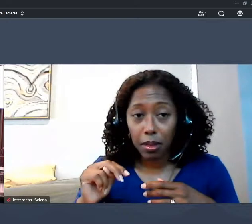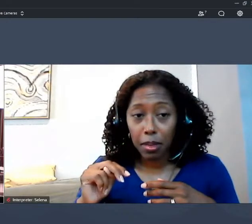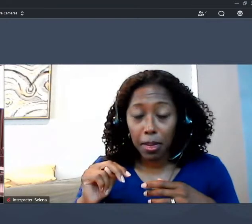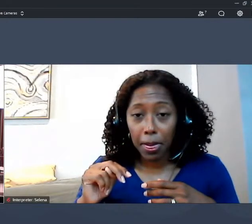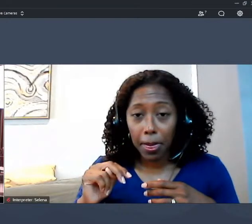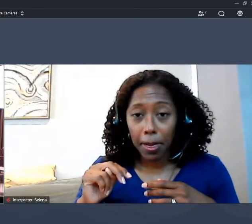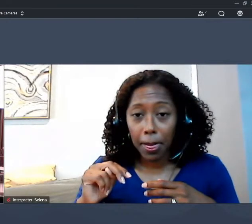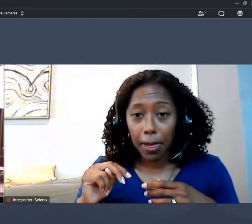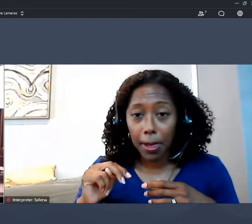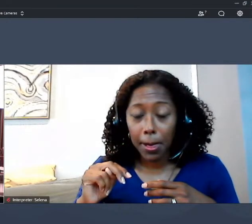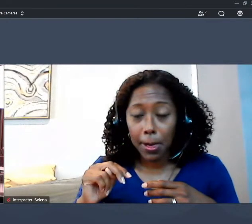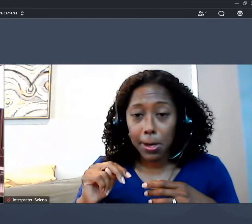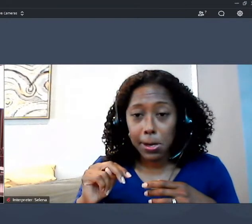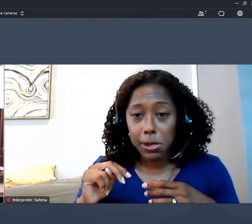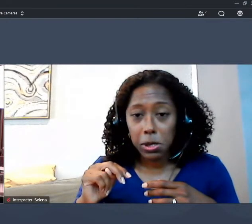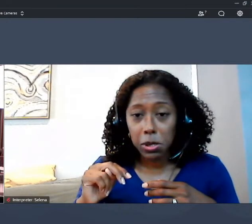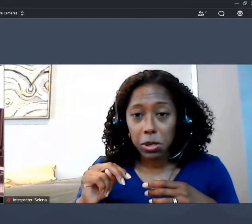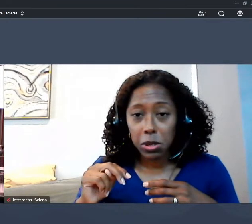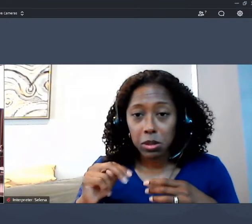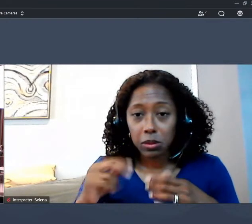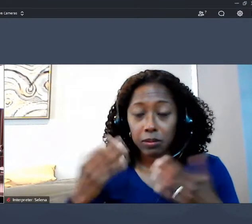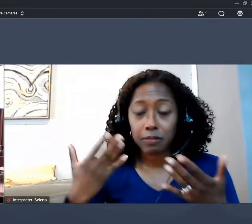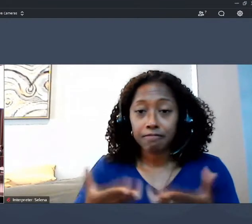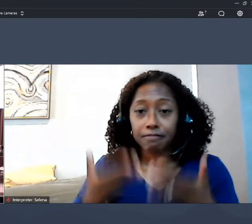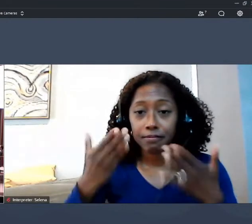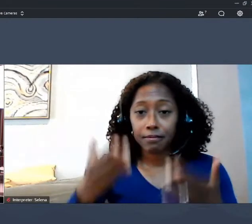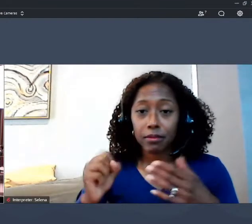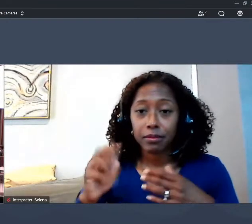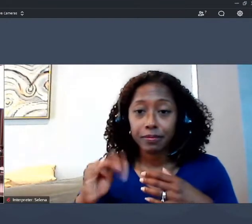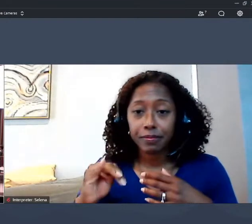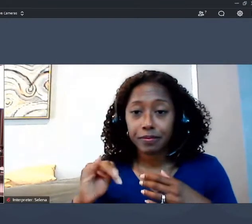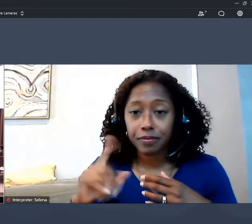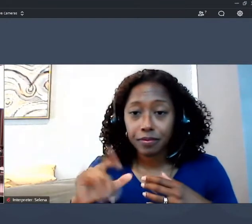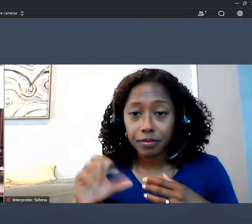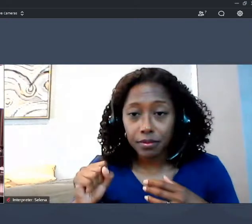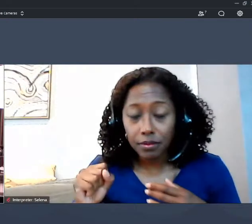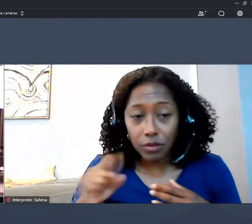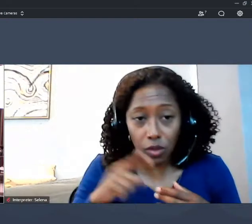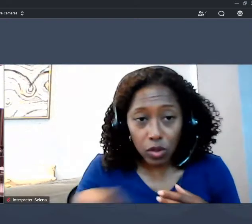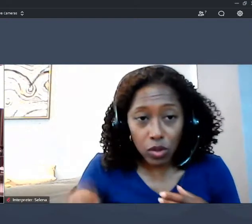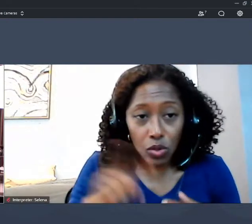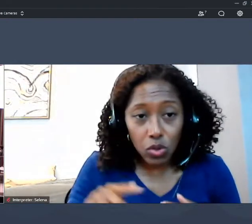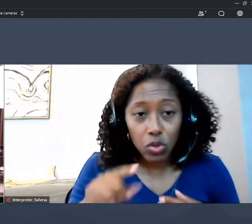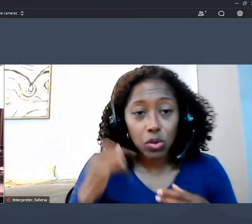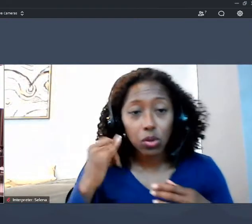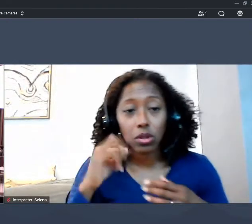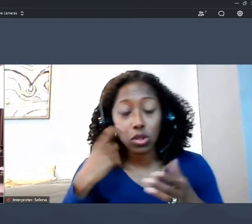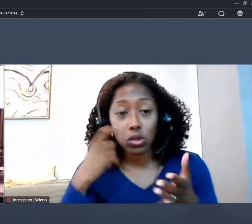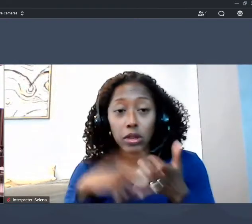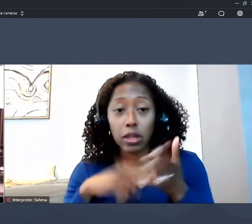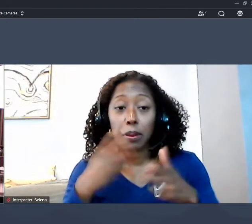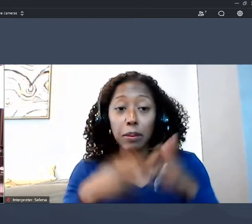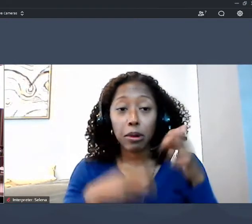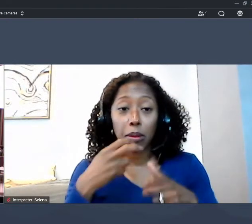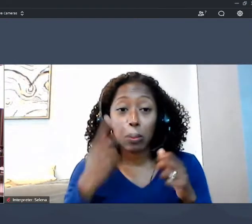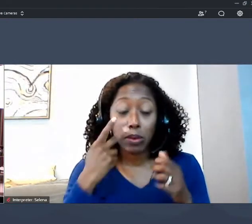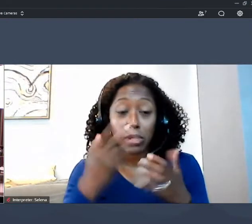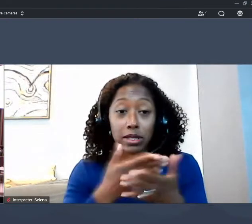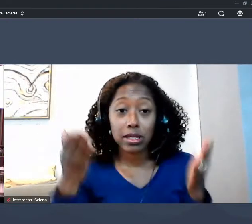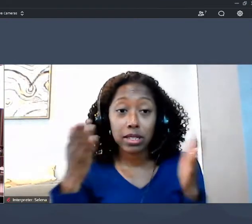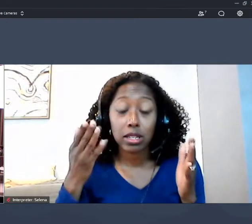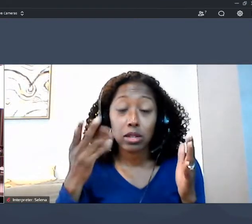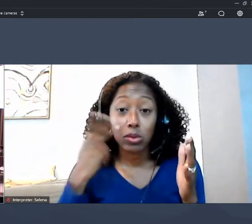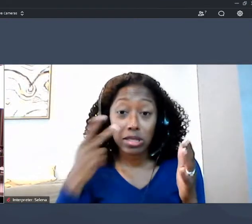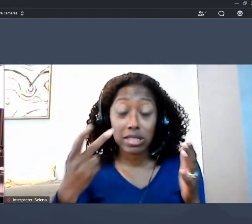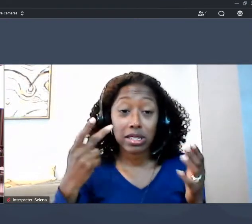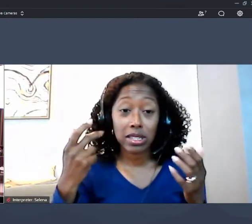And I want to thank and commend Councilman Smiley on this. You know, you've identified a problem that we all see it. We've driven by just in